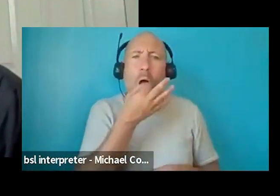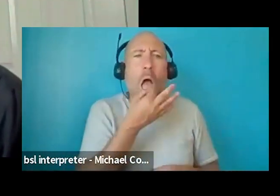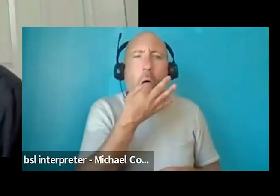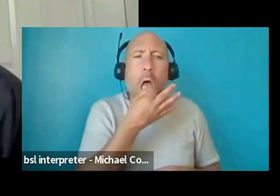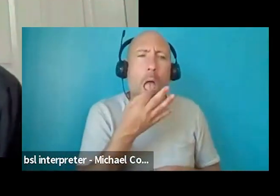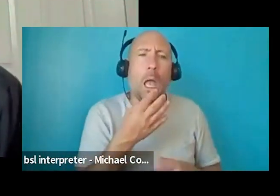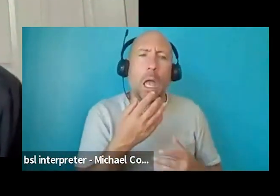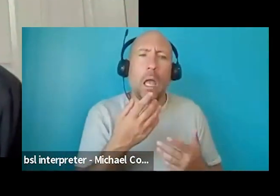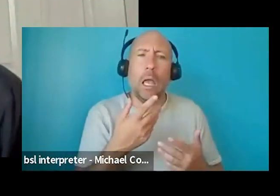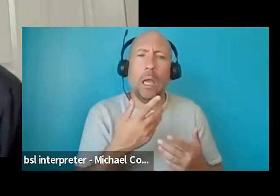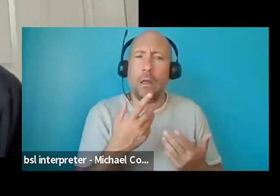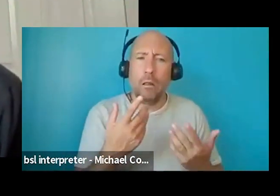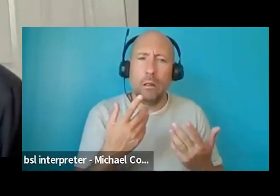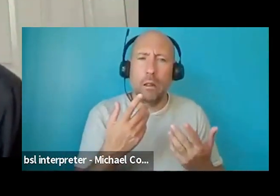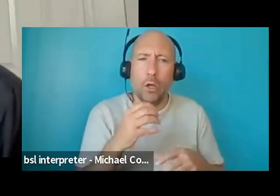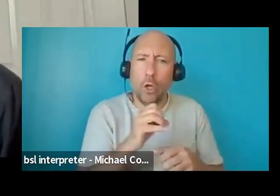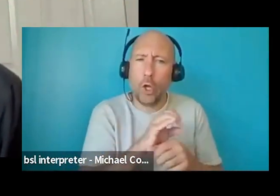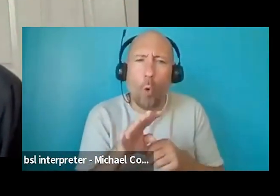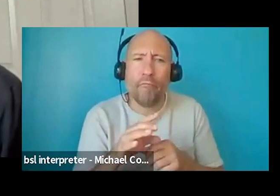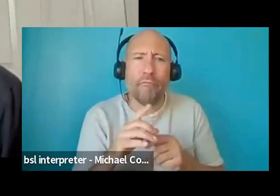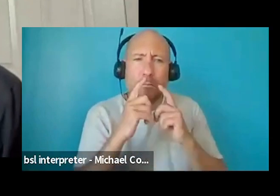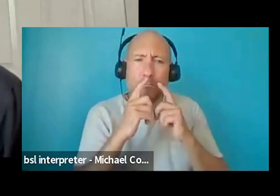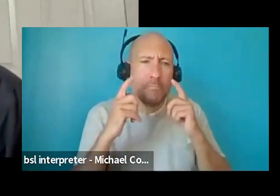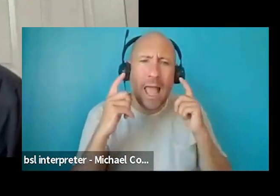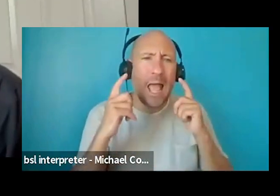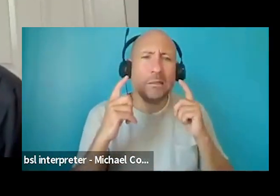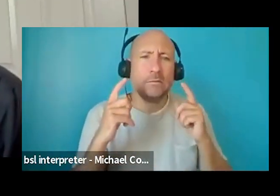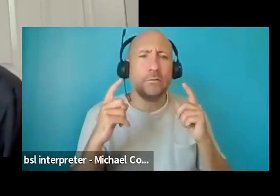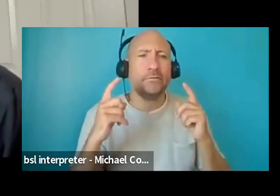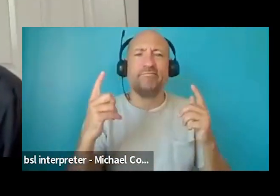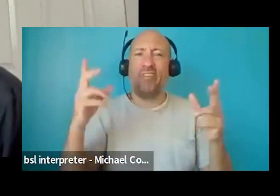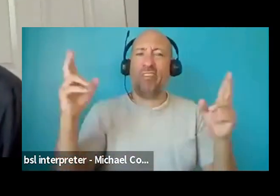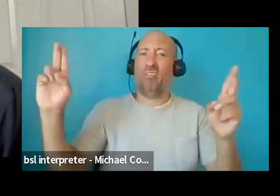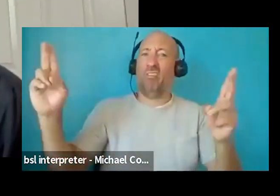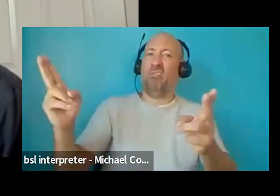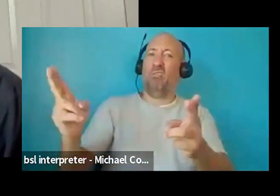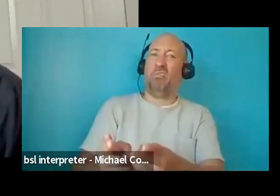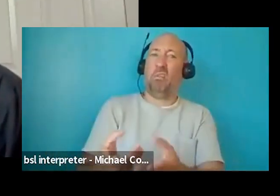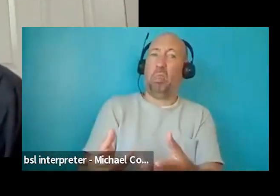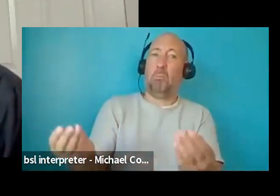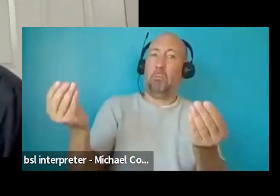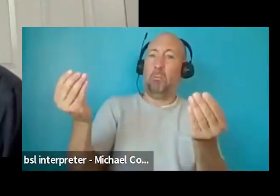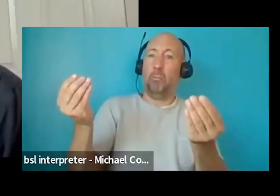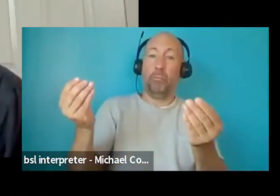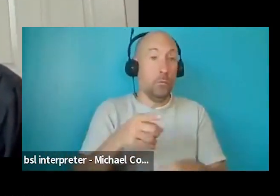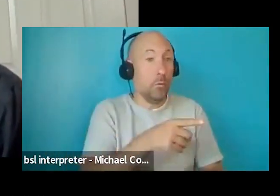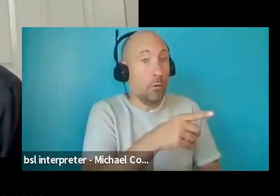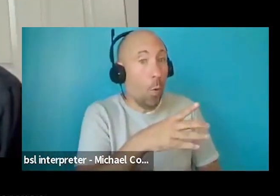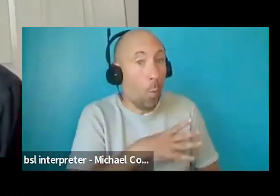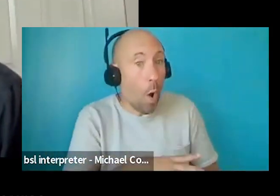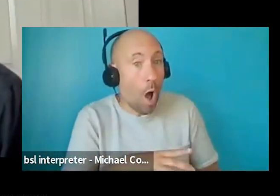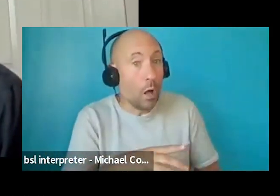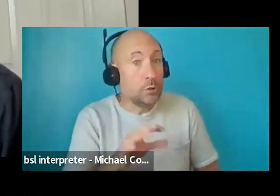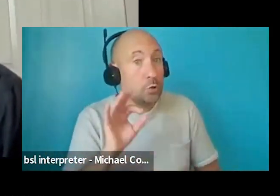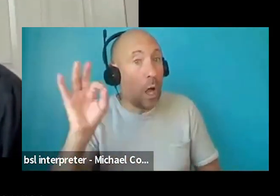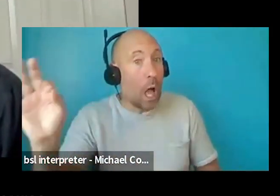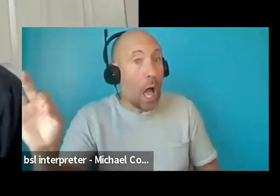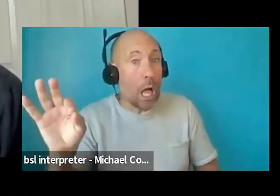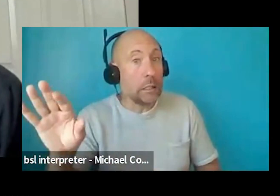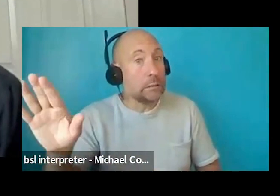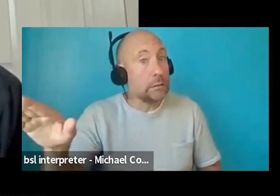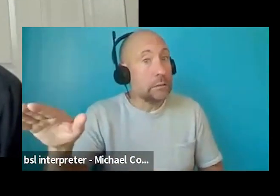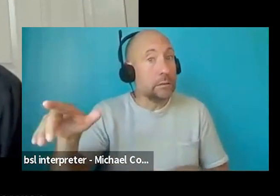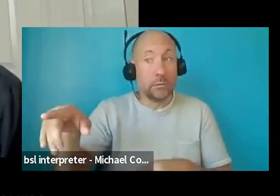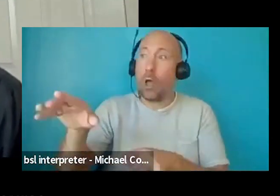or wearing masks, etc., if you feel that is something you would like your partners or collaborators to do the